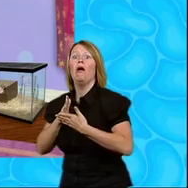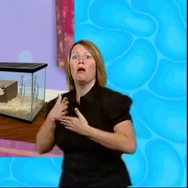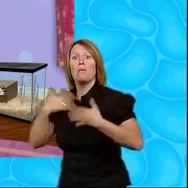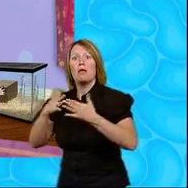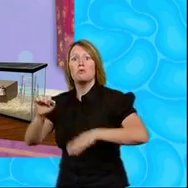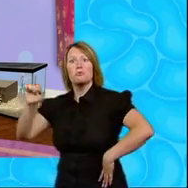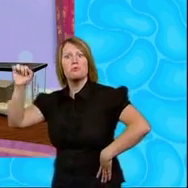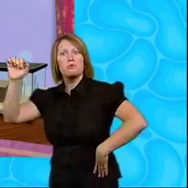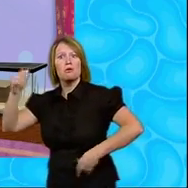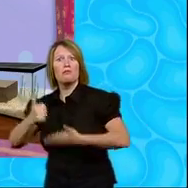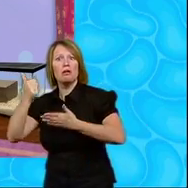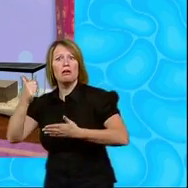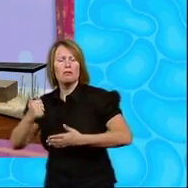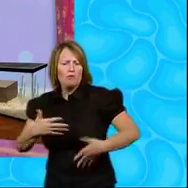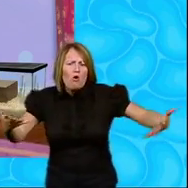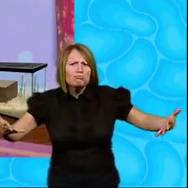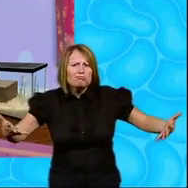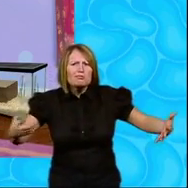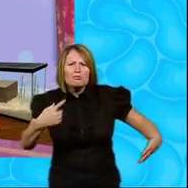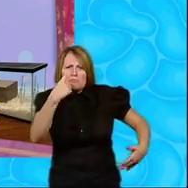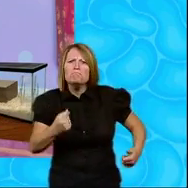play superheroes? Course.